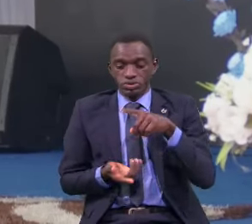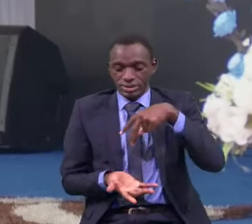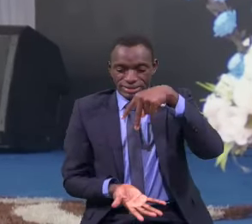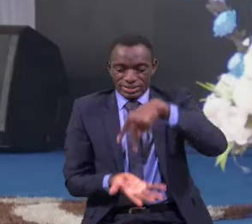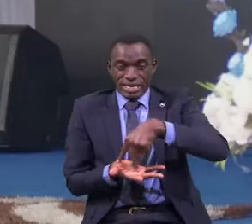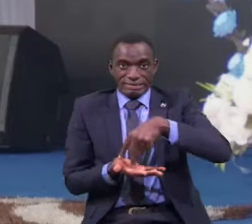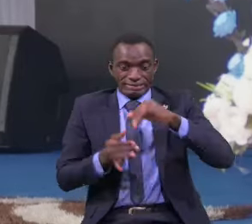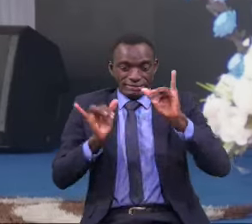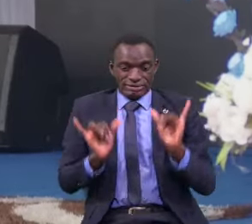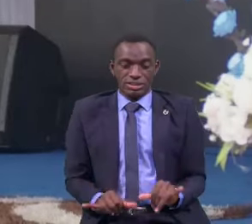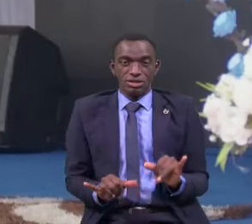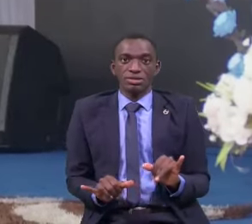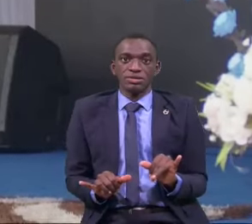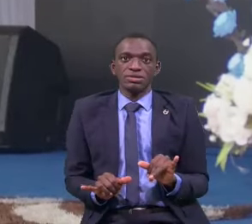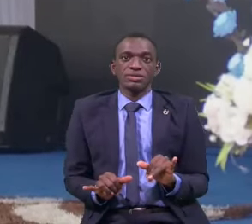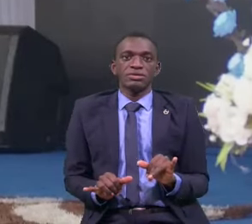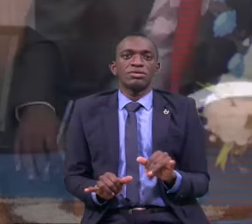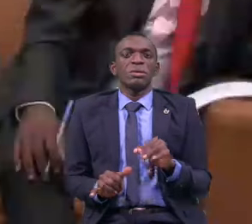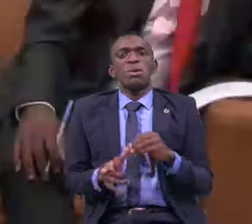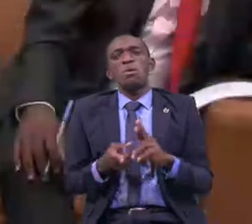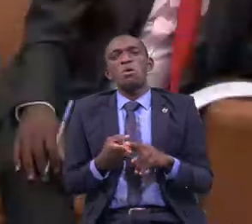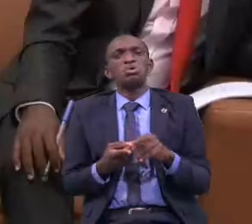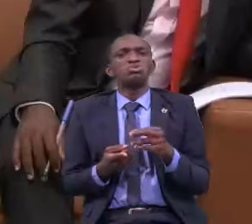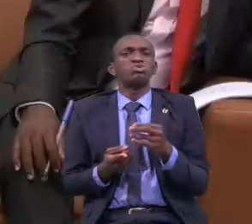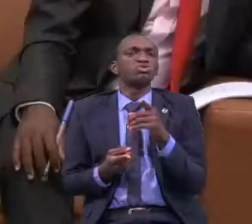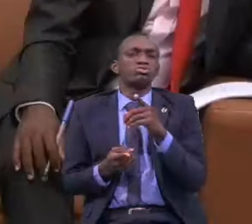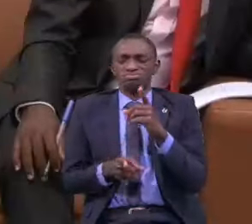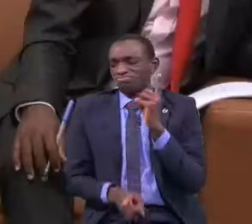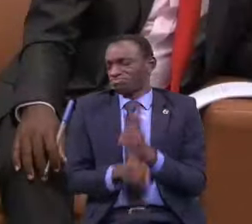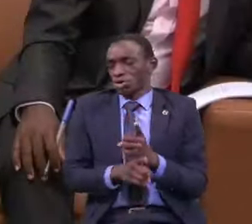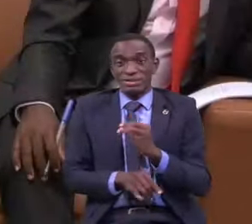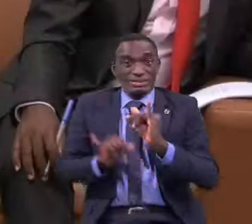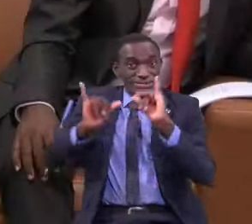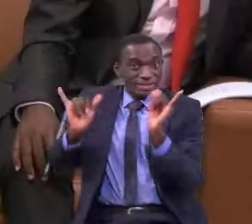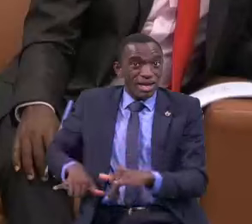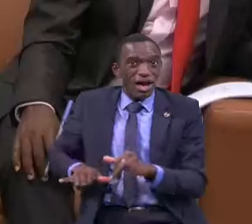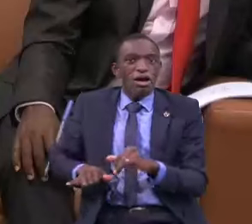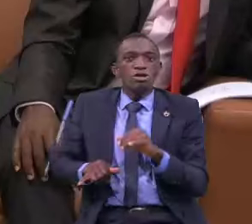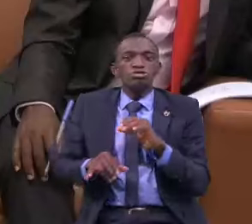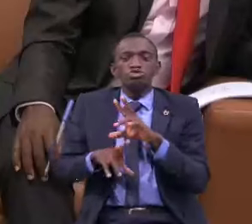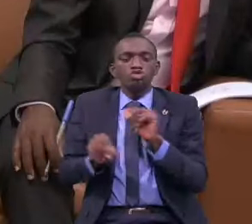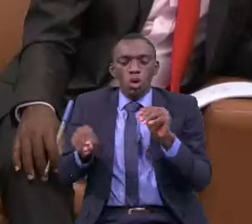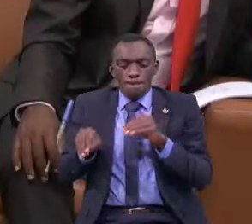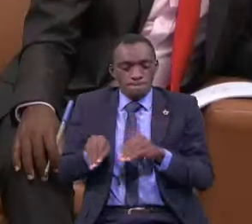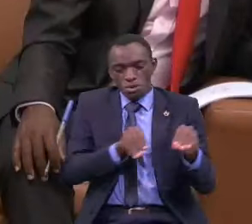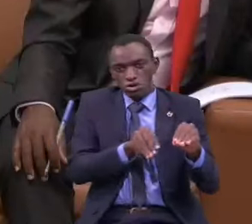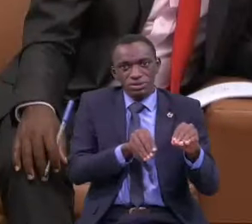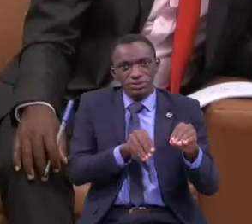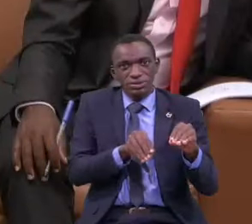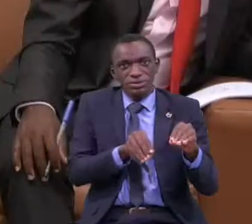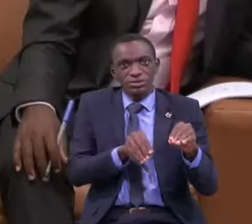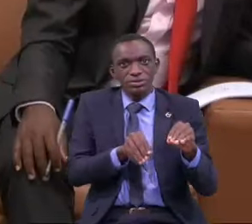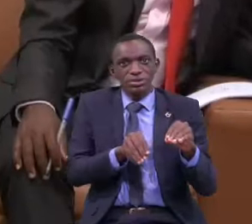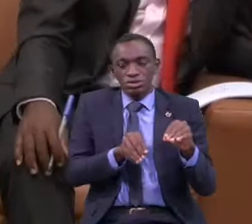you stay, or you are stagnant, there is no motion. There is